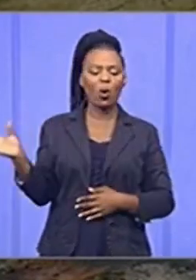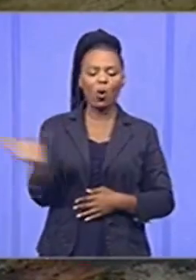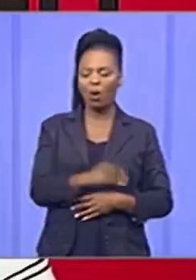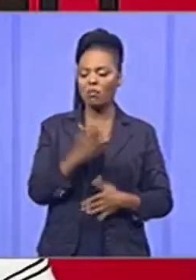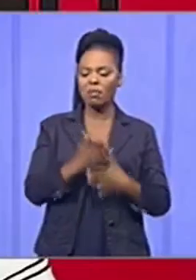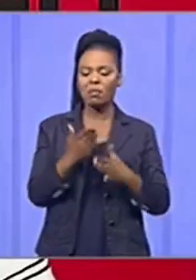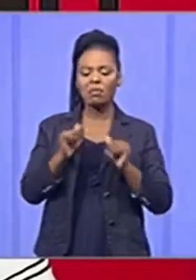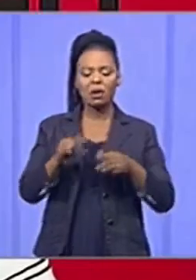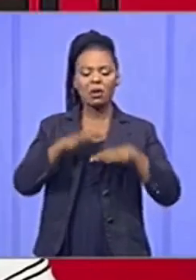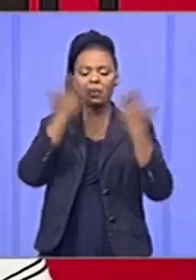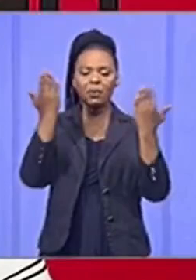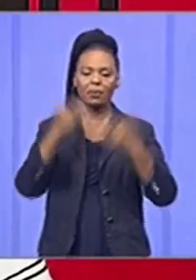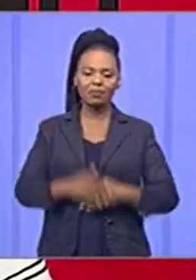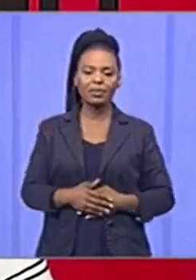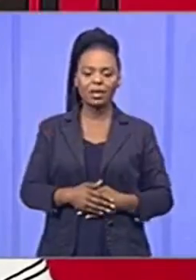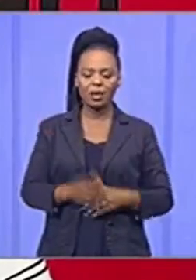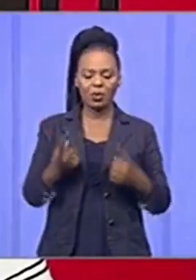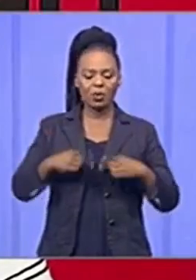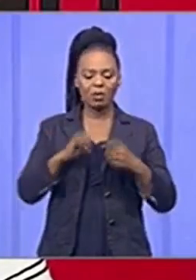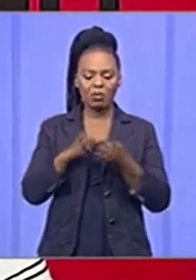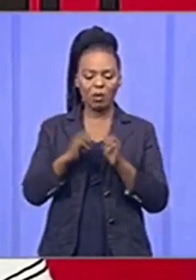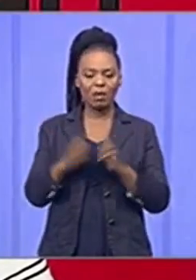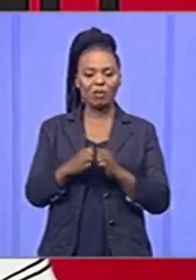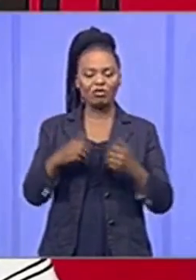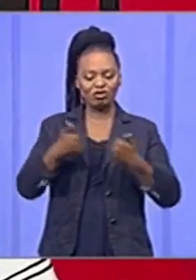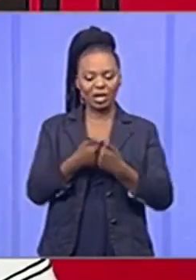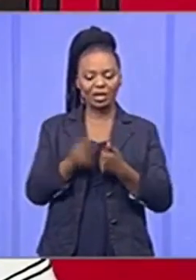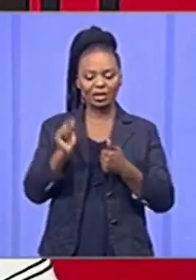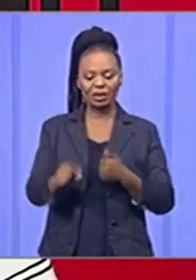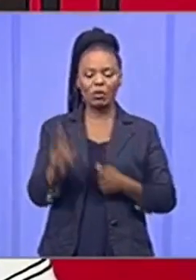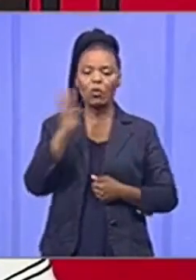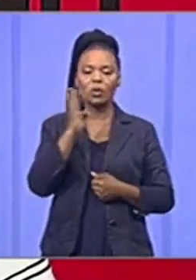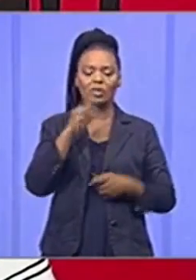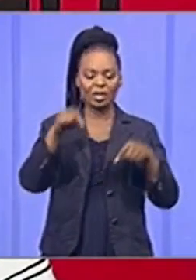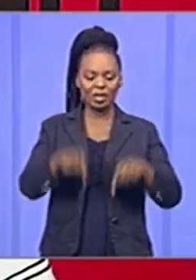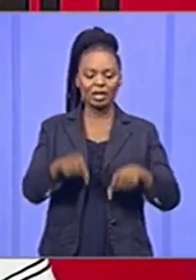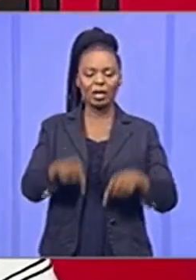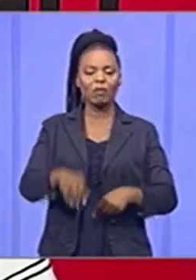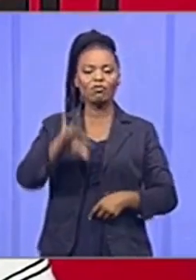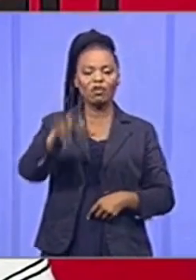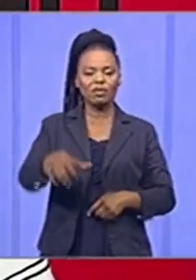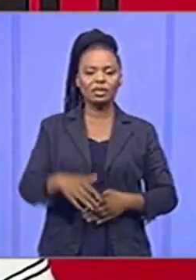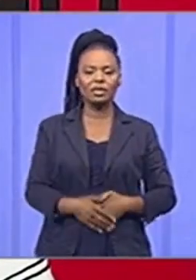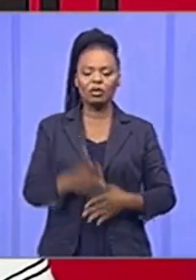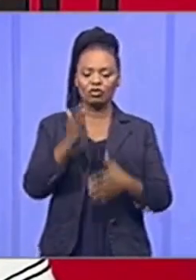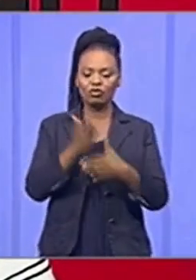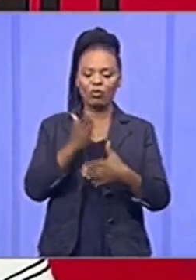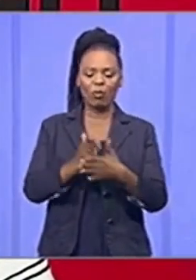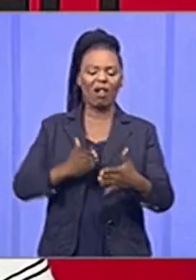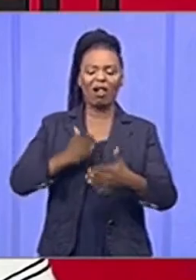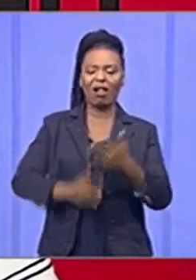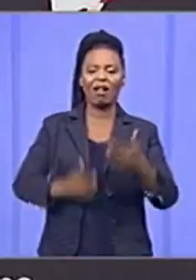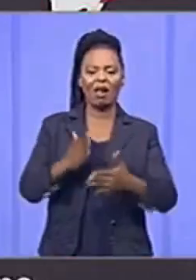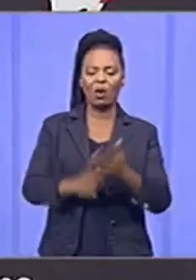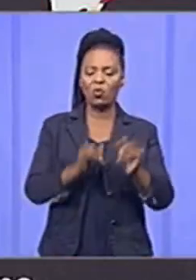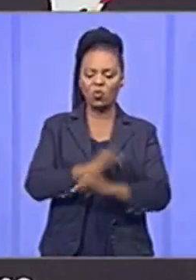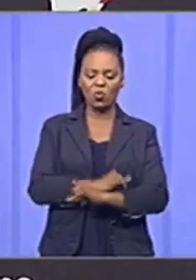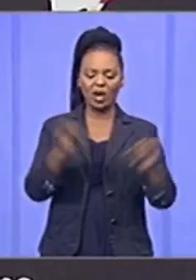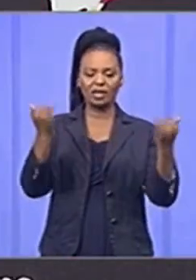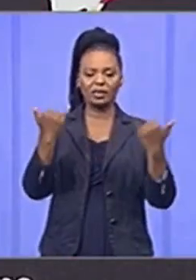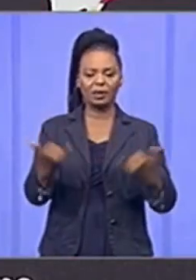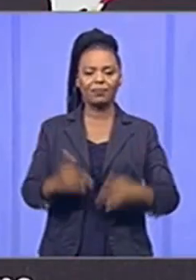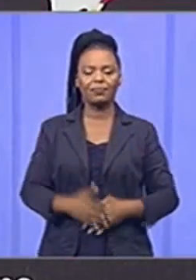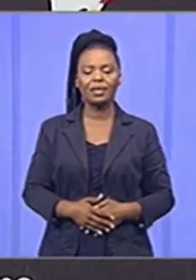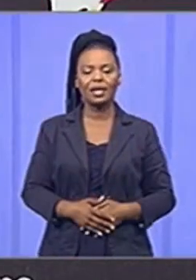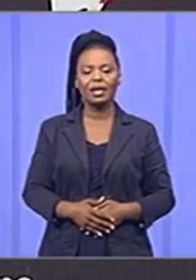dysfunctional. We have a serious challenge of water in this province. The level of unemployment is skyrocketing.